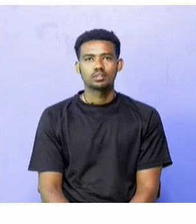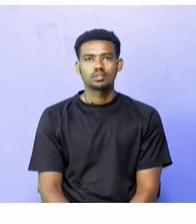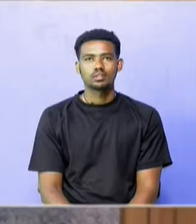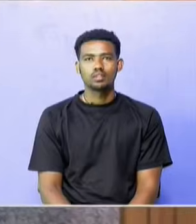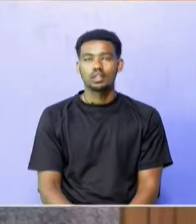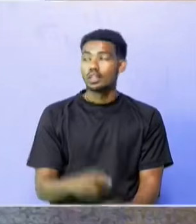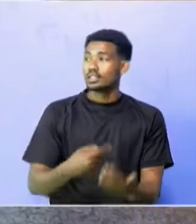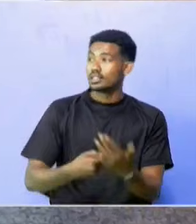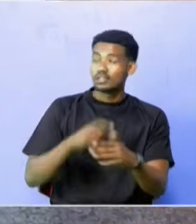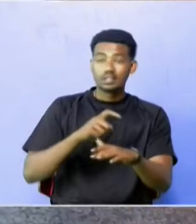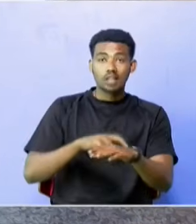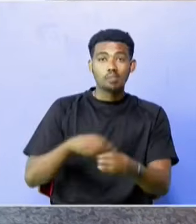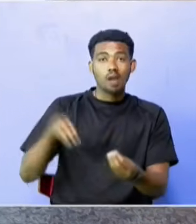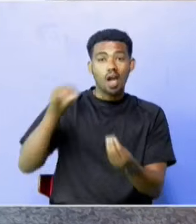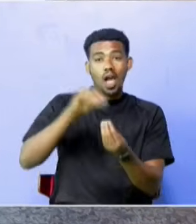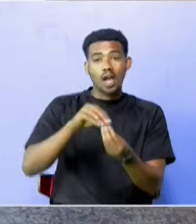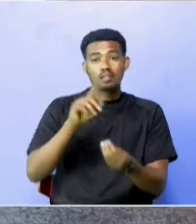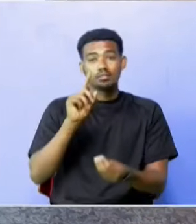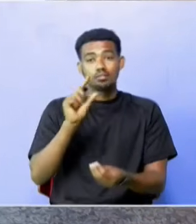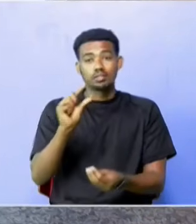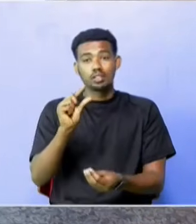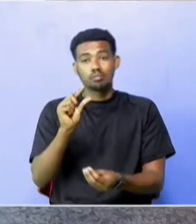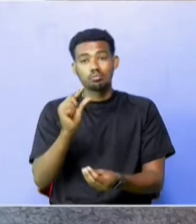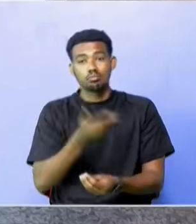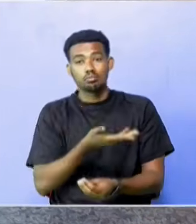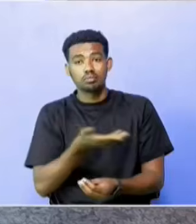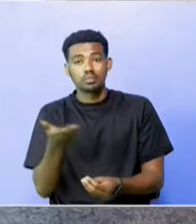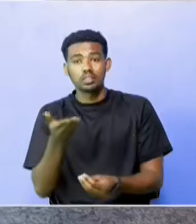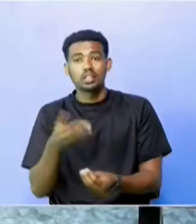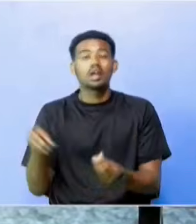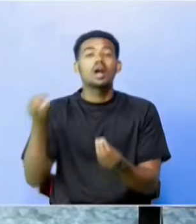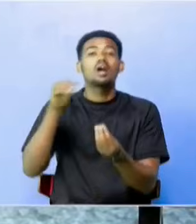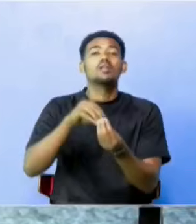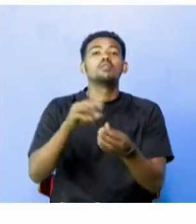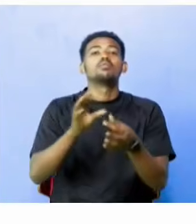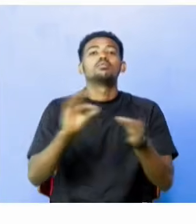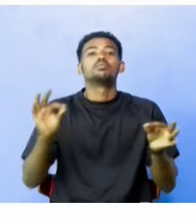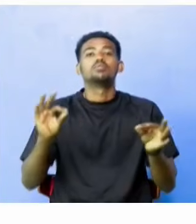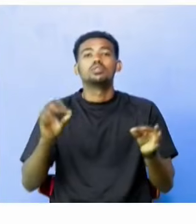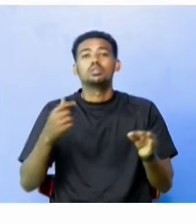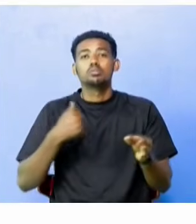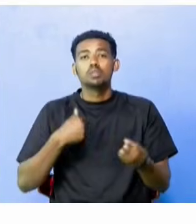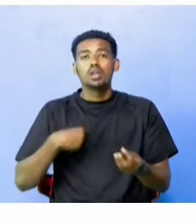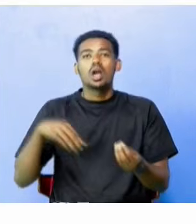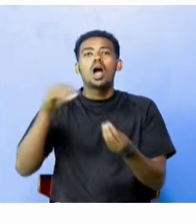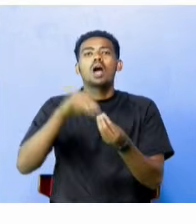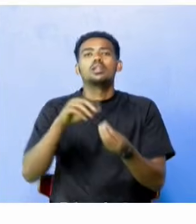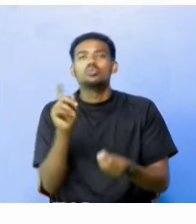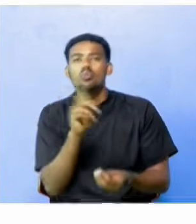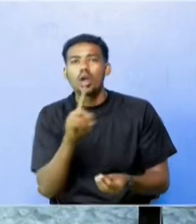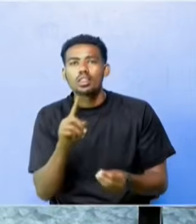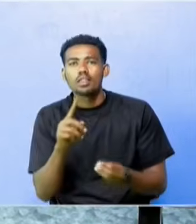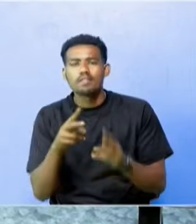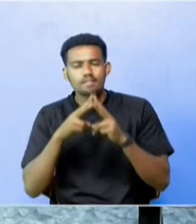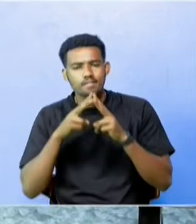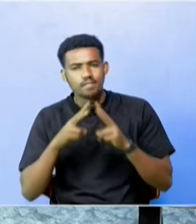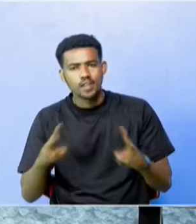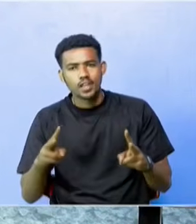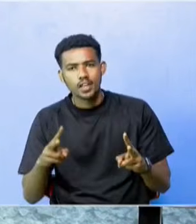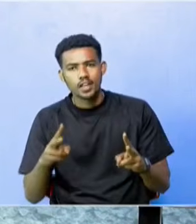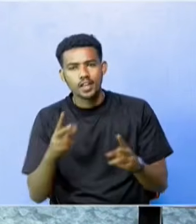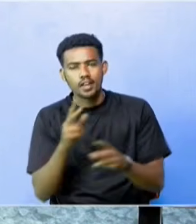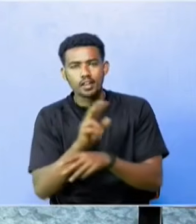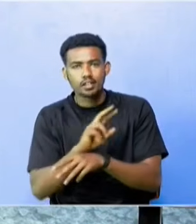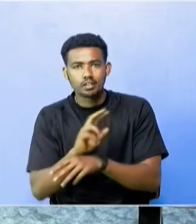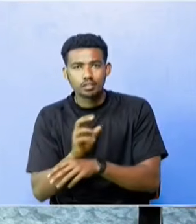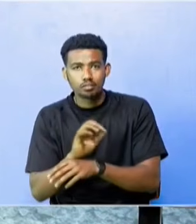This time I add something to the sentence. What is that? Very. You see? How carefully? Very